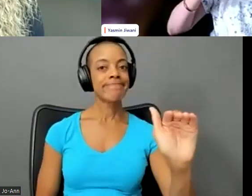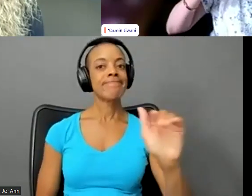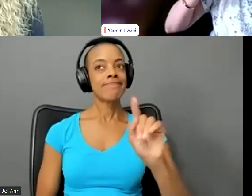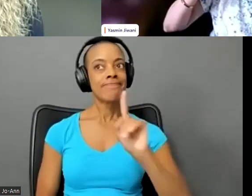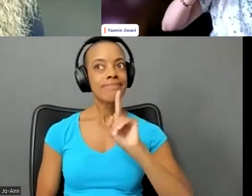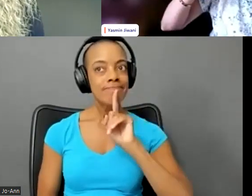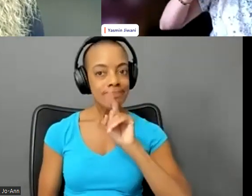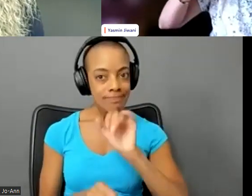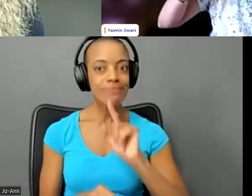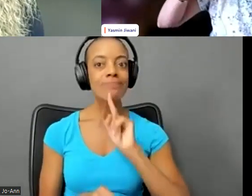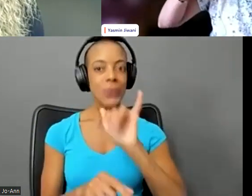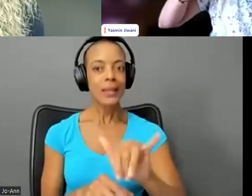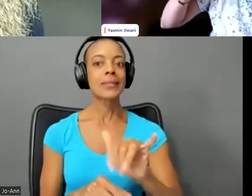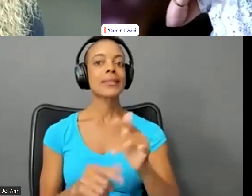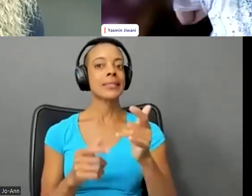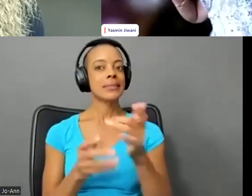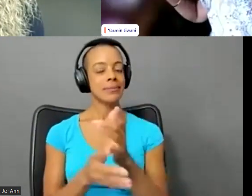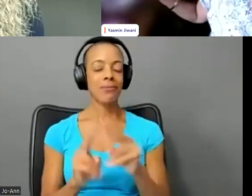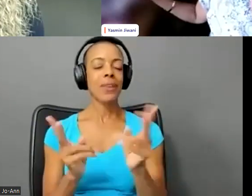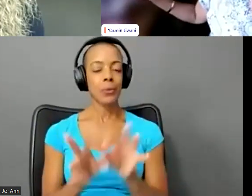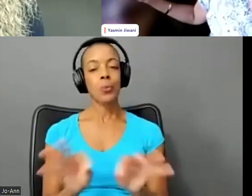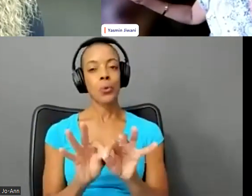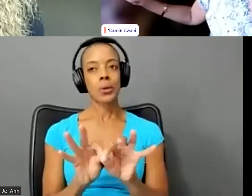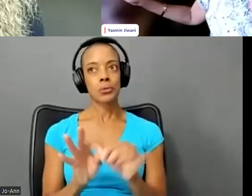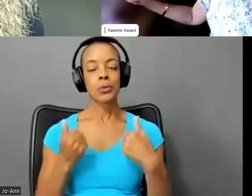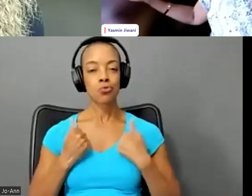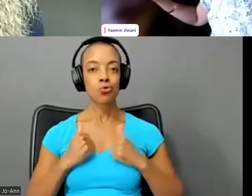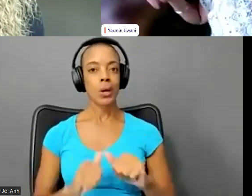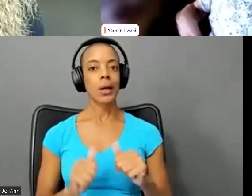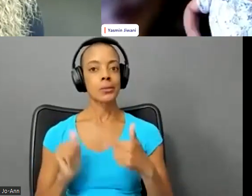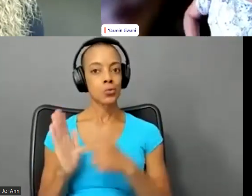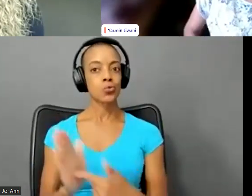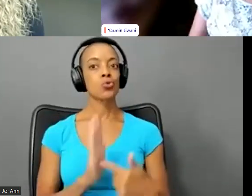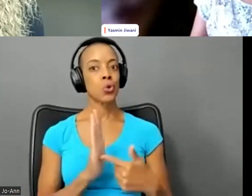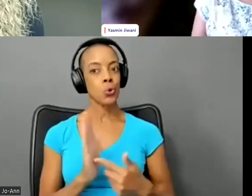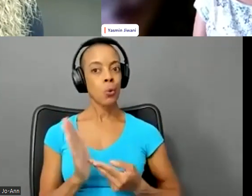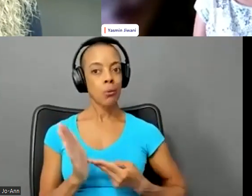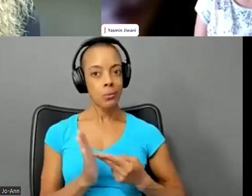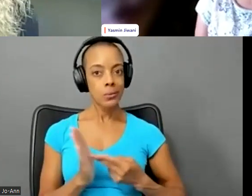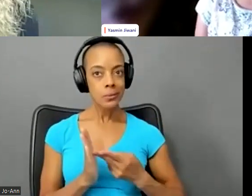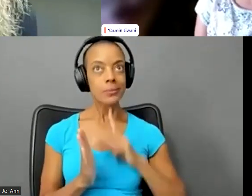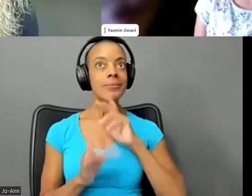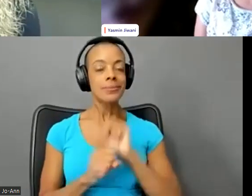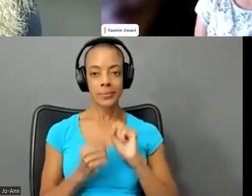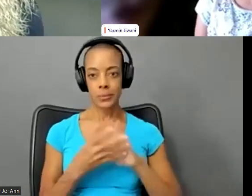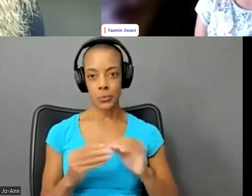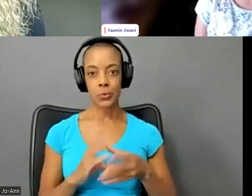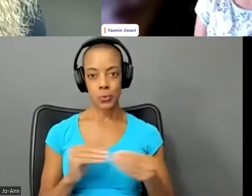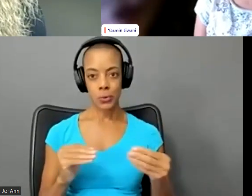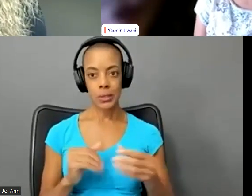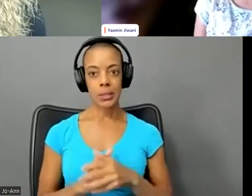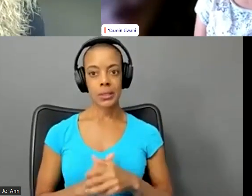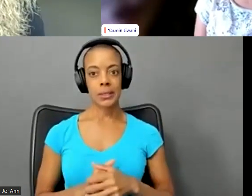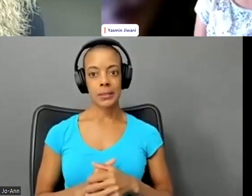important, or something that I absolutely try to do in my role, both as